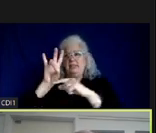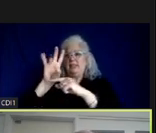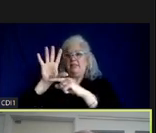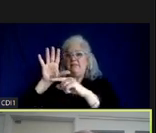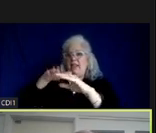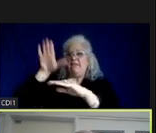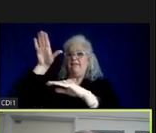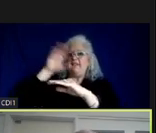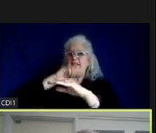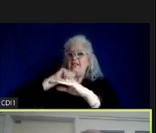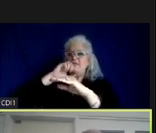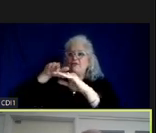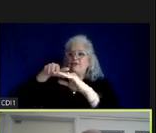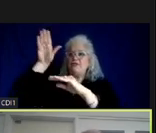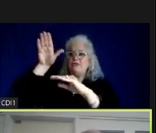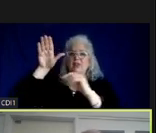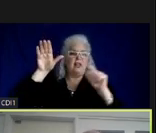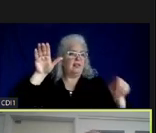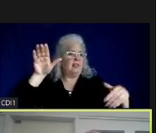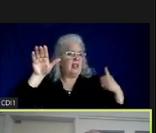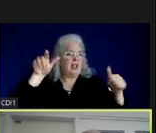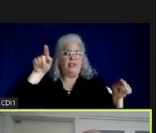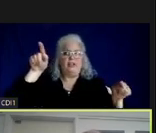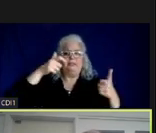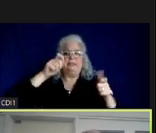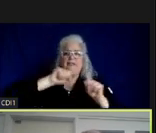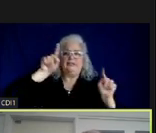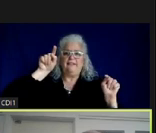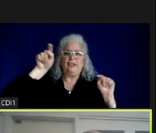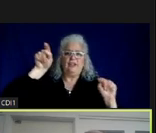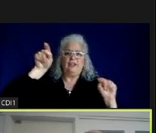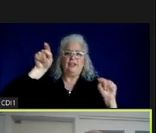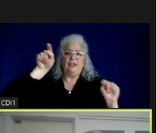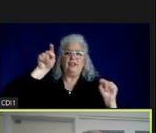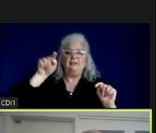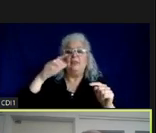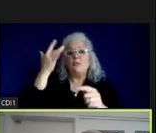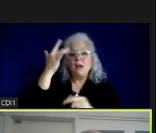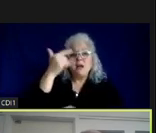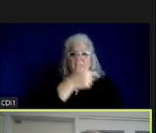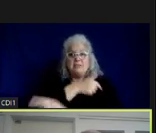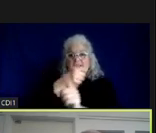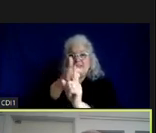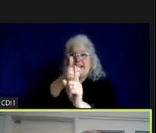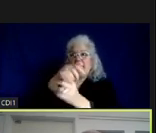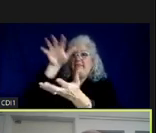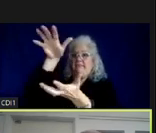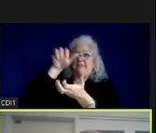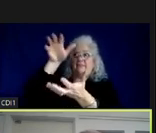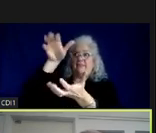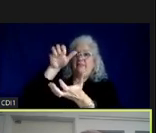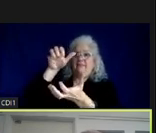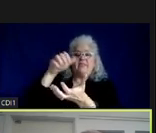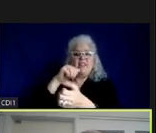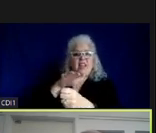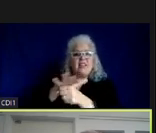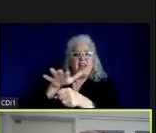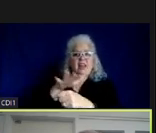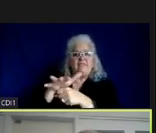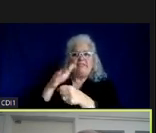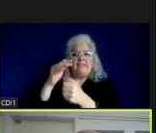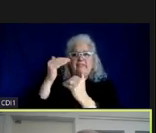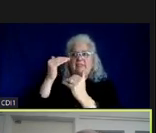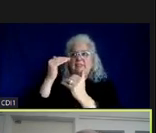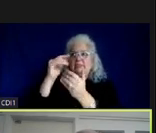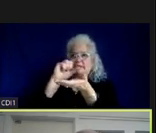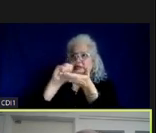limited supply, and we can't say this enough, is we have a very scarce allocation of vaccine supply, and we're prioritizing that for the